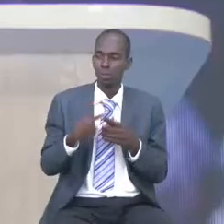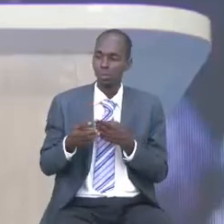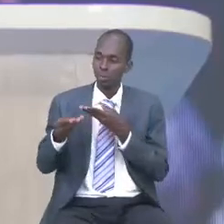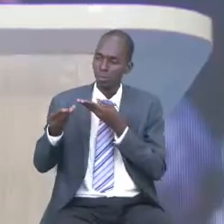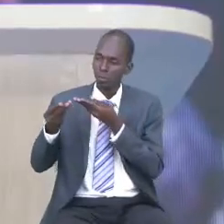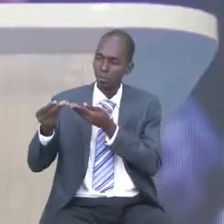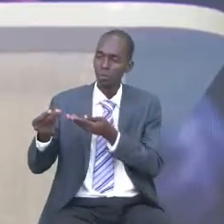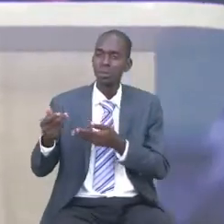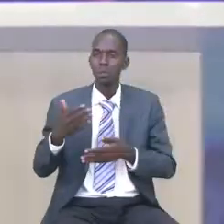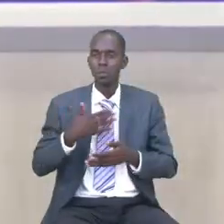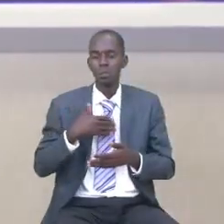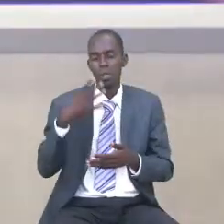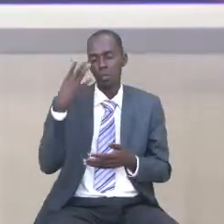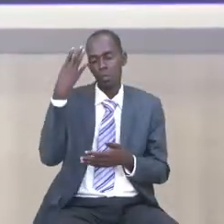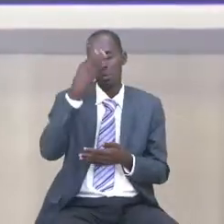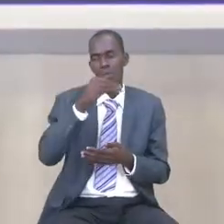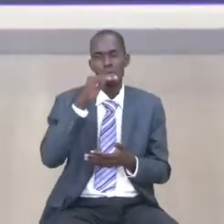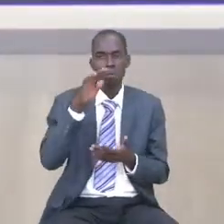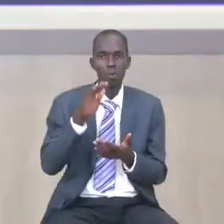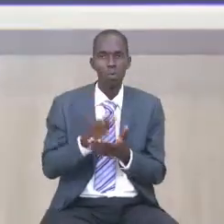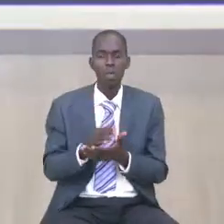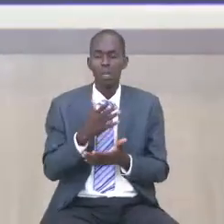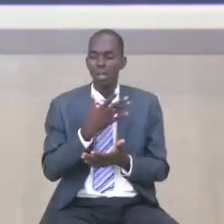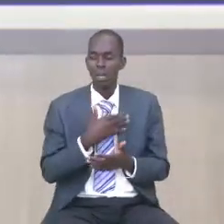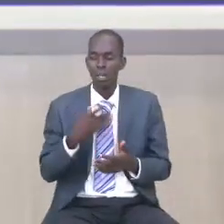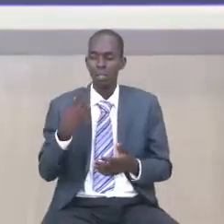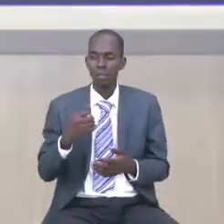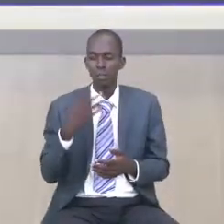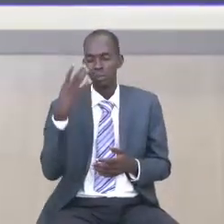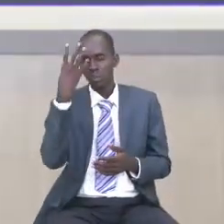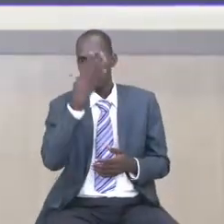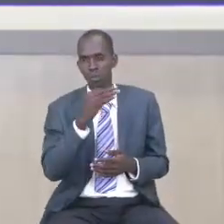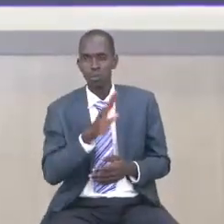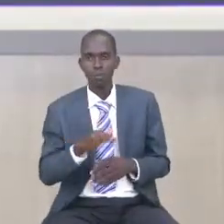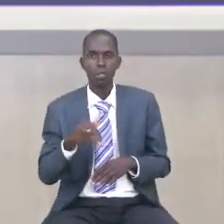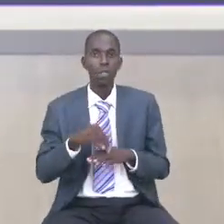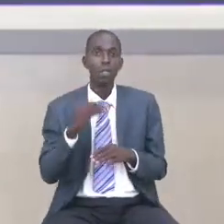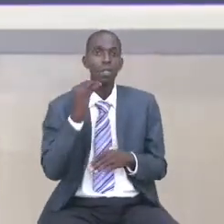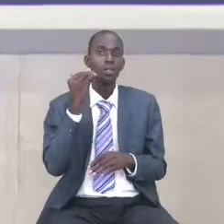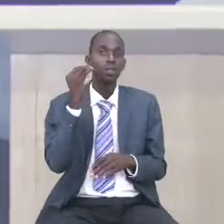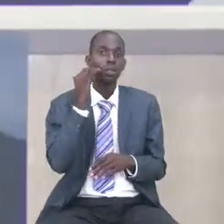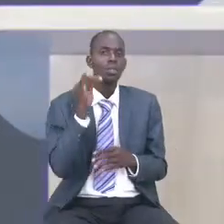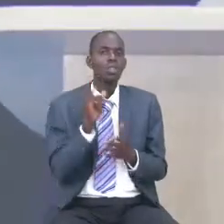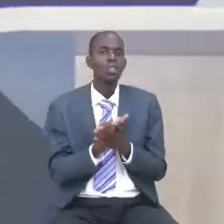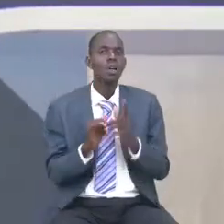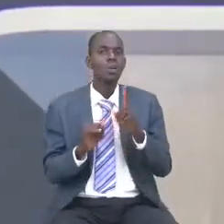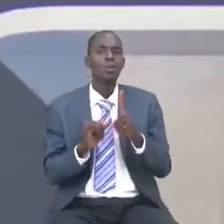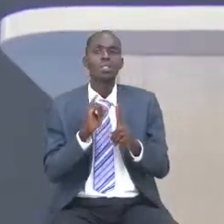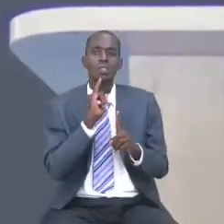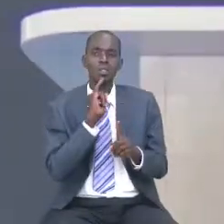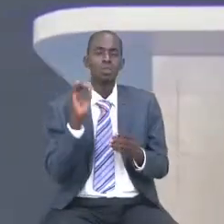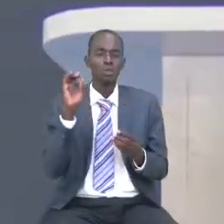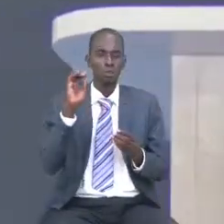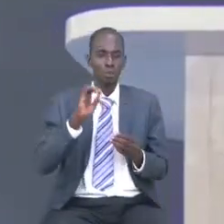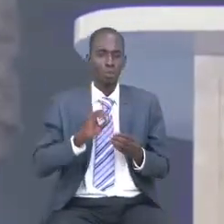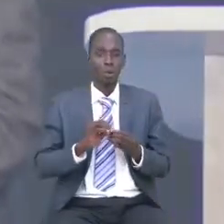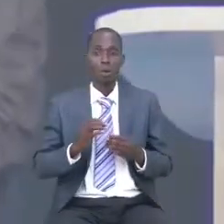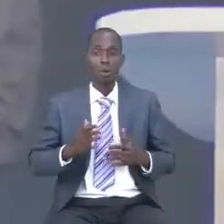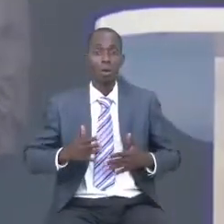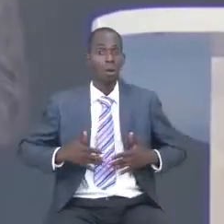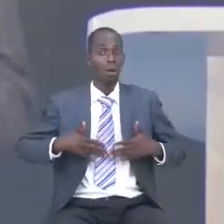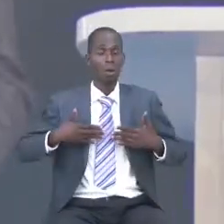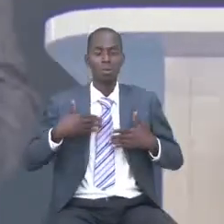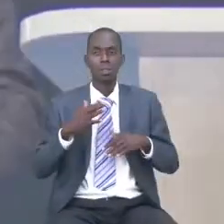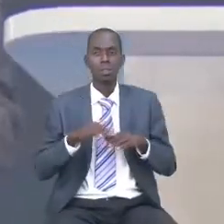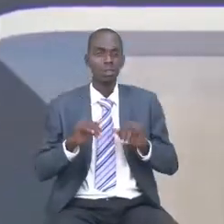beautiful wife and feed those handsome children at home. That one was more excited than the first